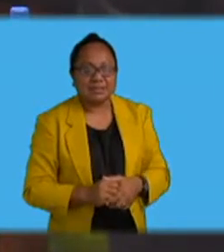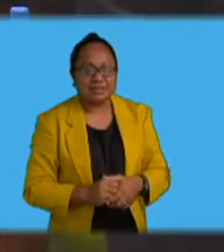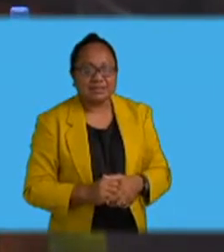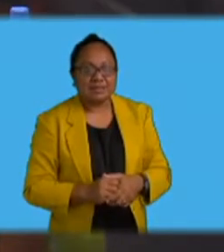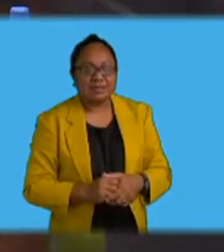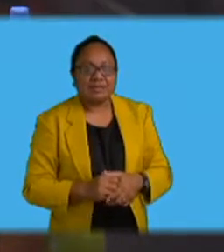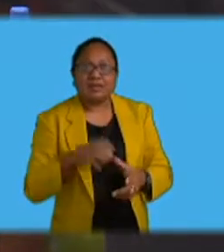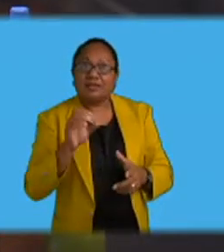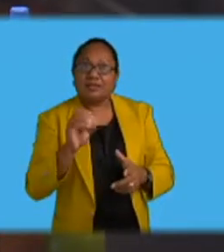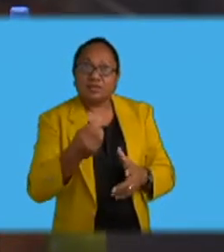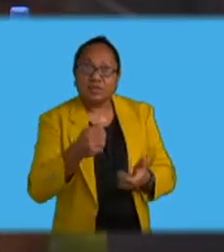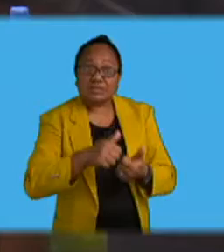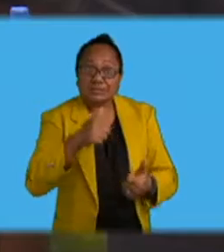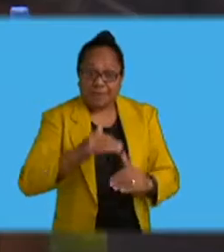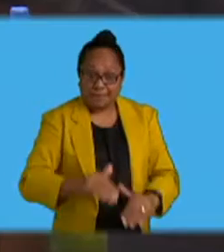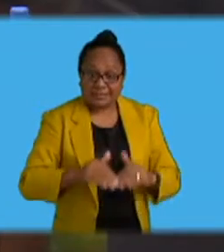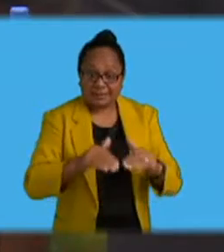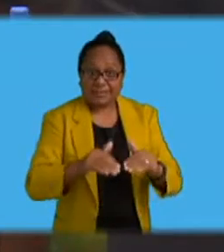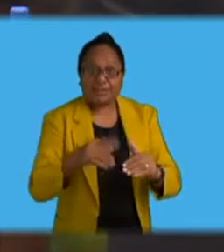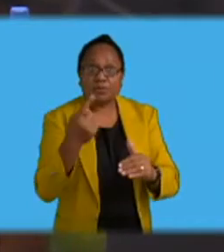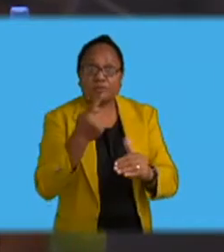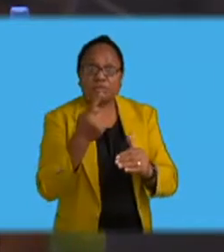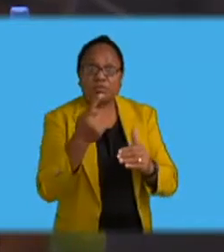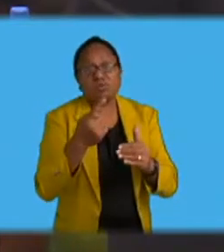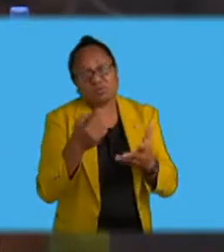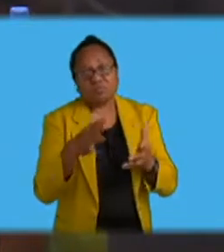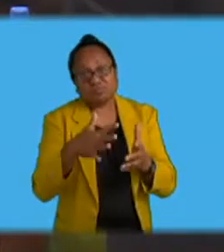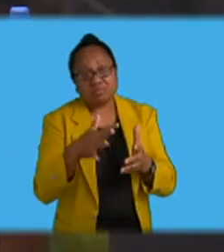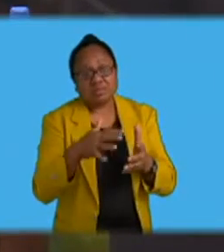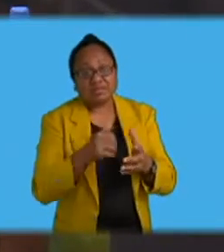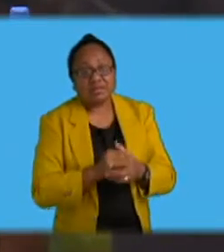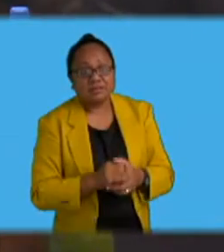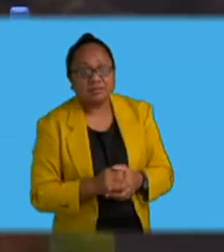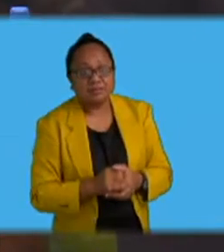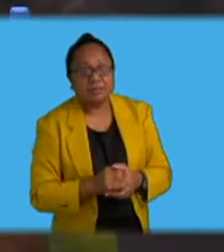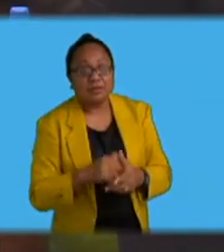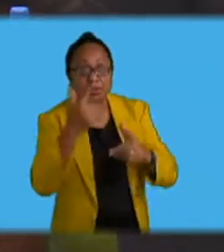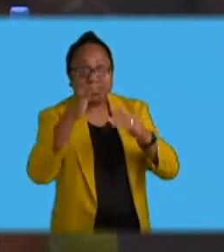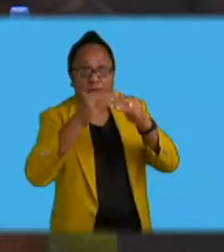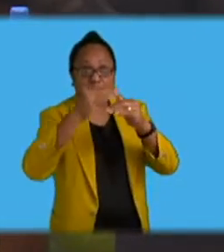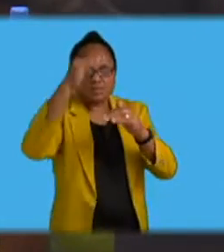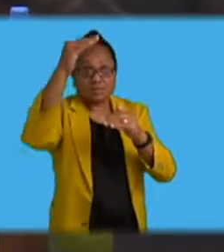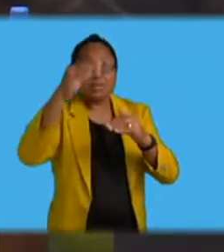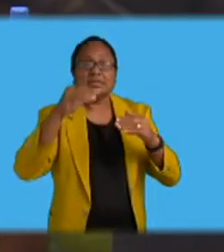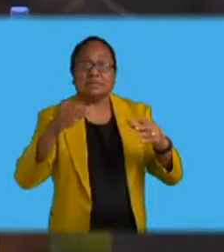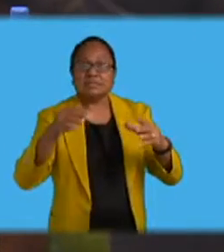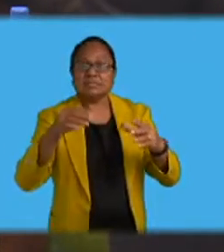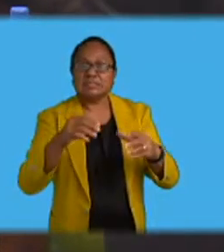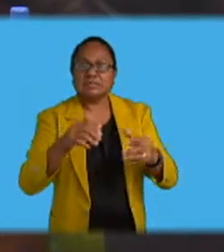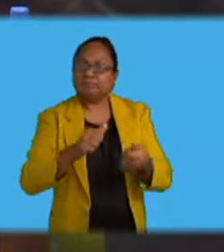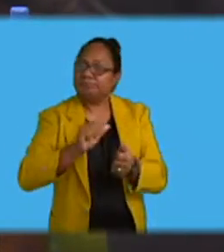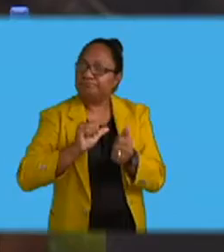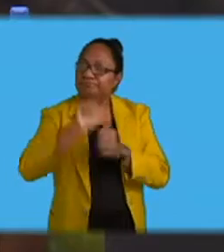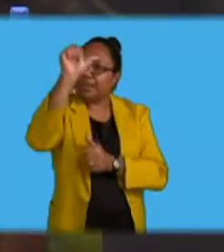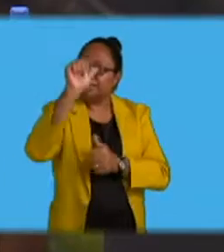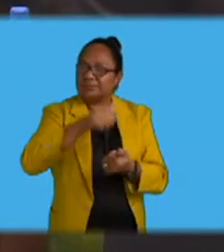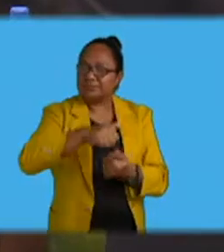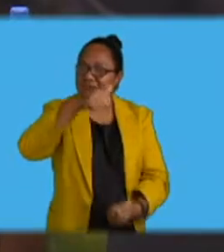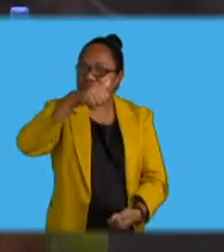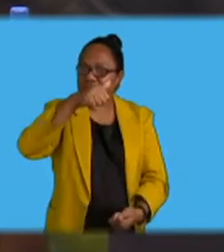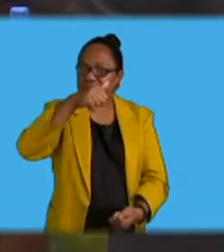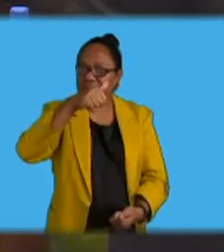same platform. Students who have scored above 80% will be personally handed a certificate of distinction next week at